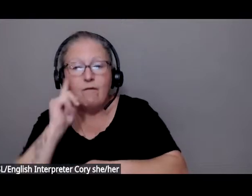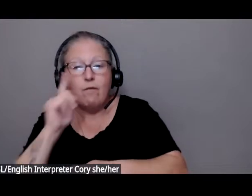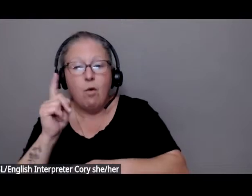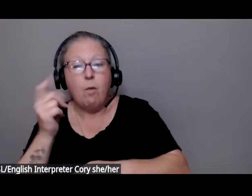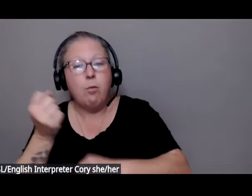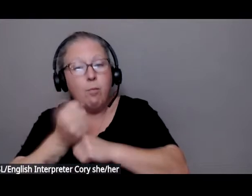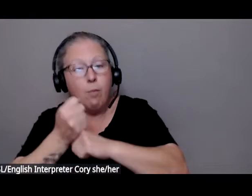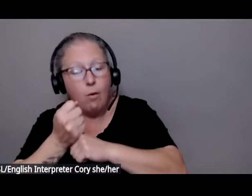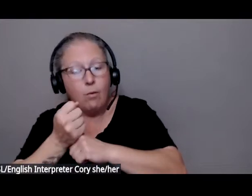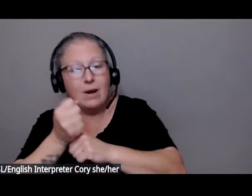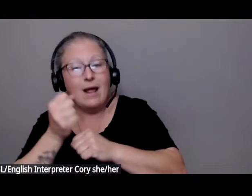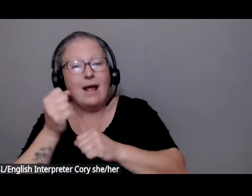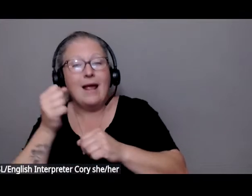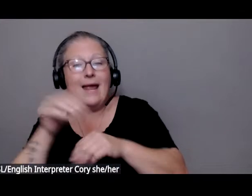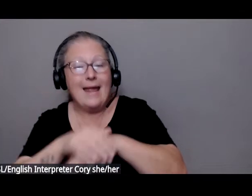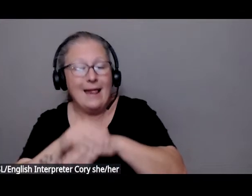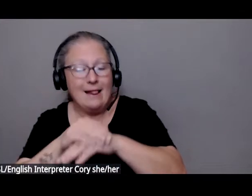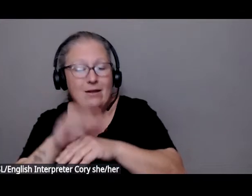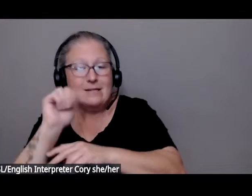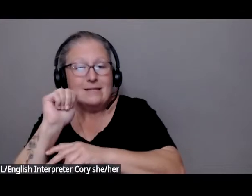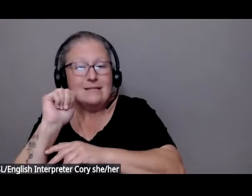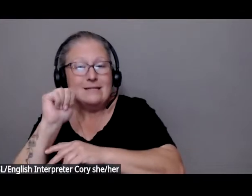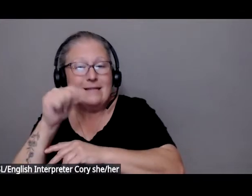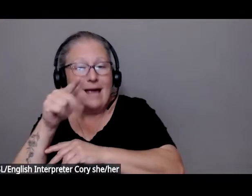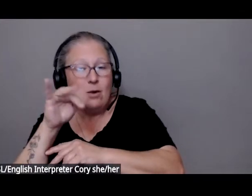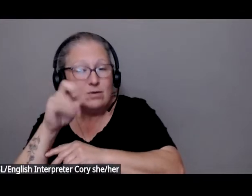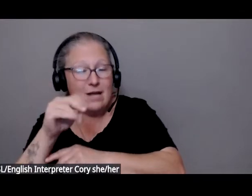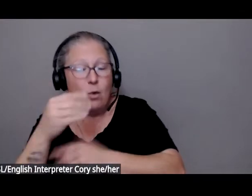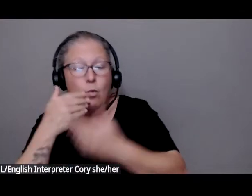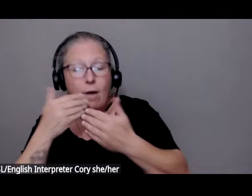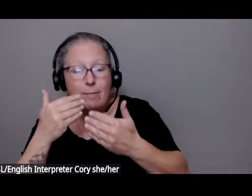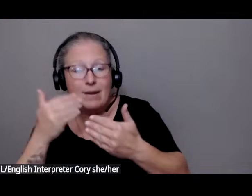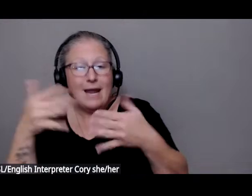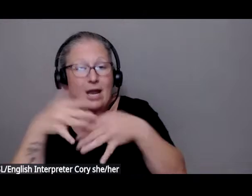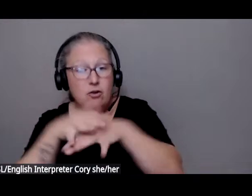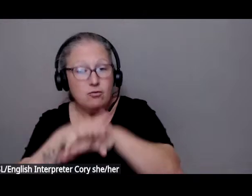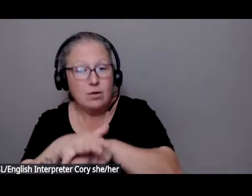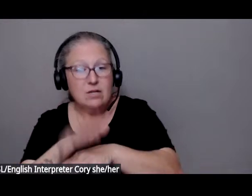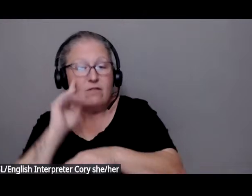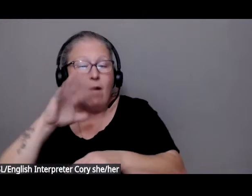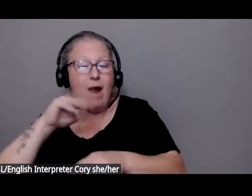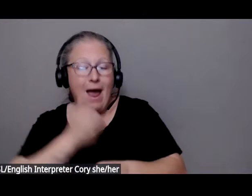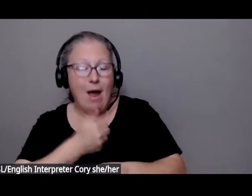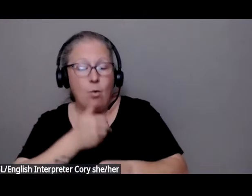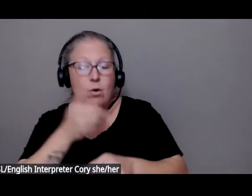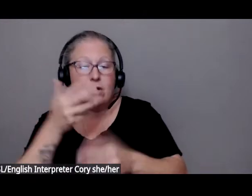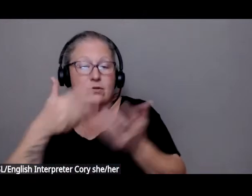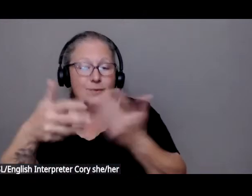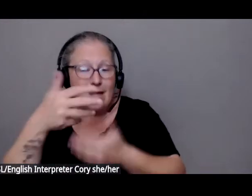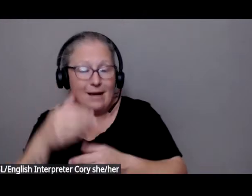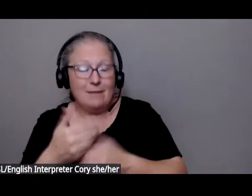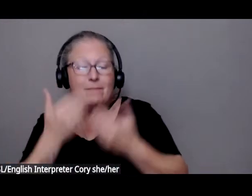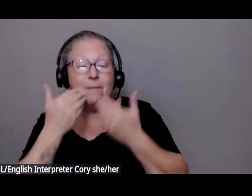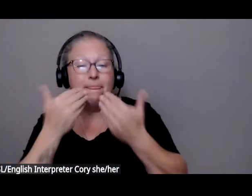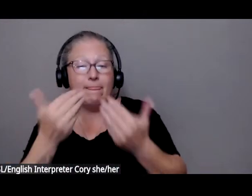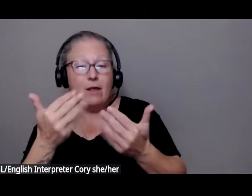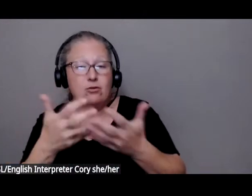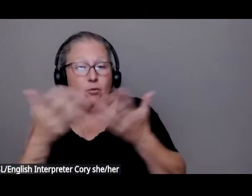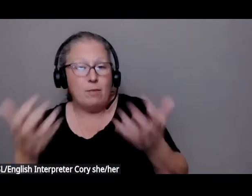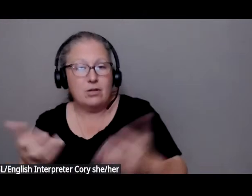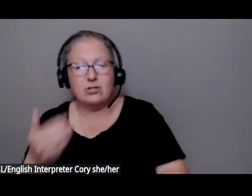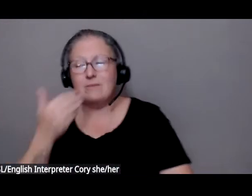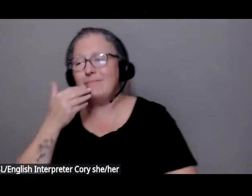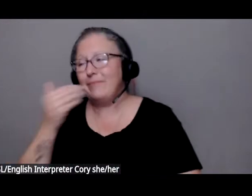English acquisition, well-being, and integration into our society. Thank you very much. Thank you.